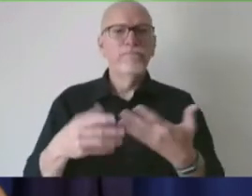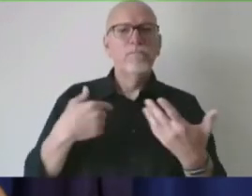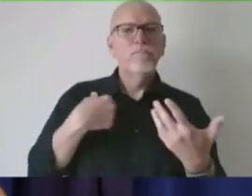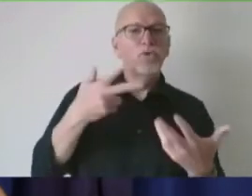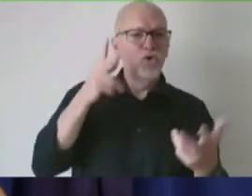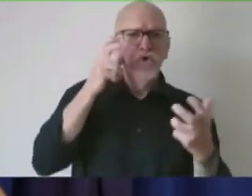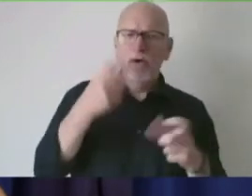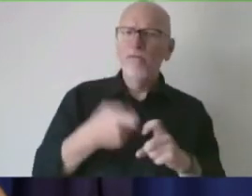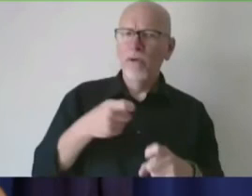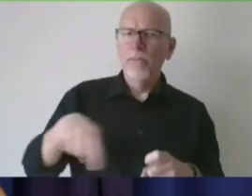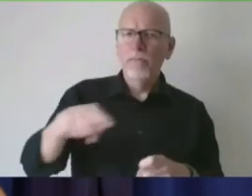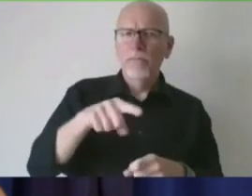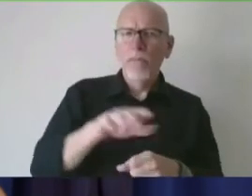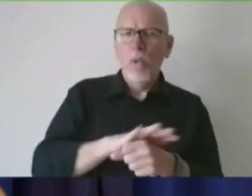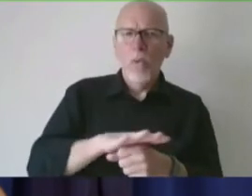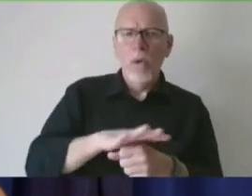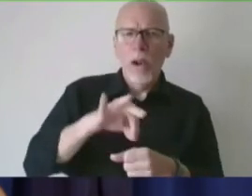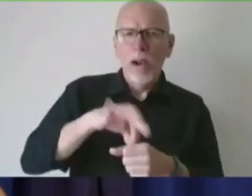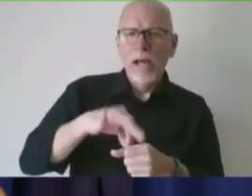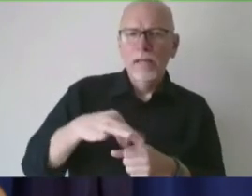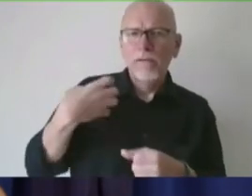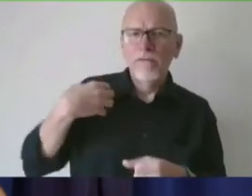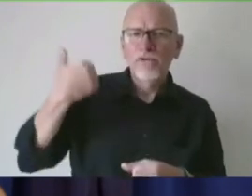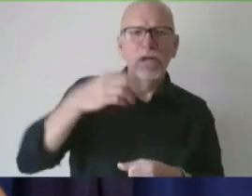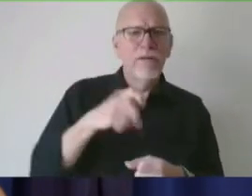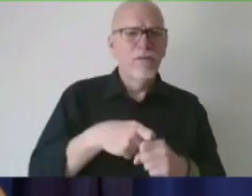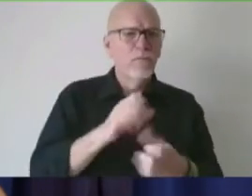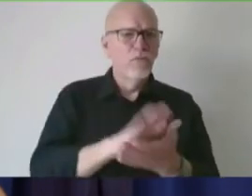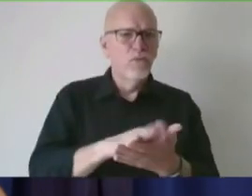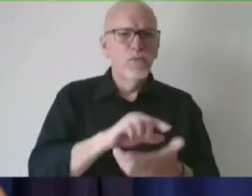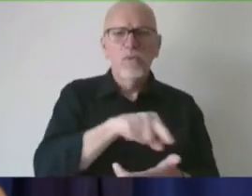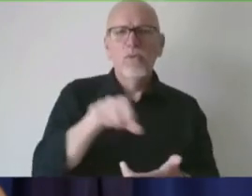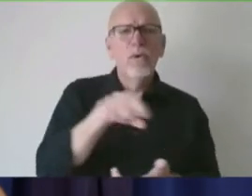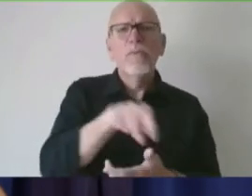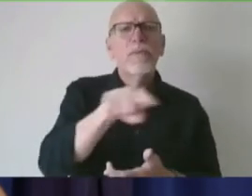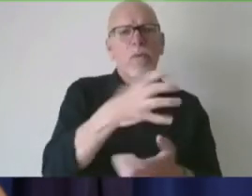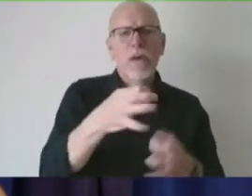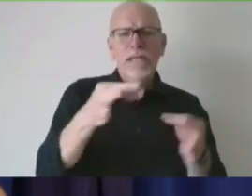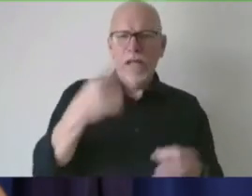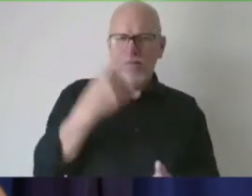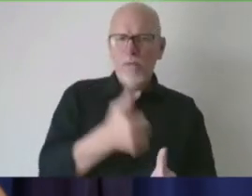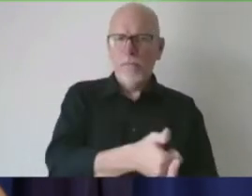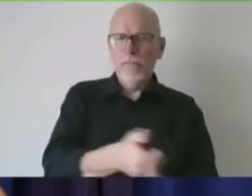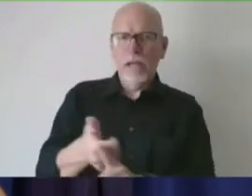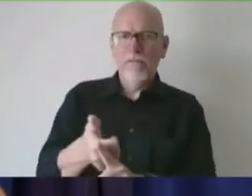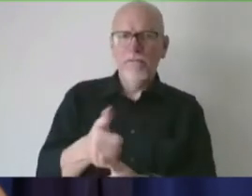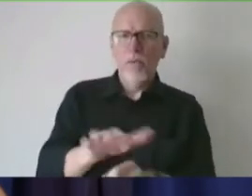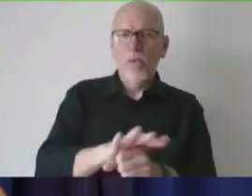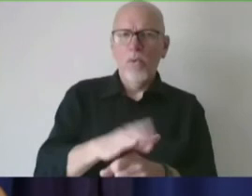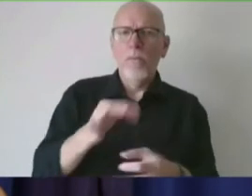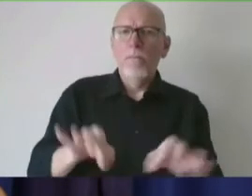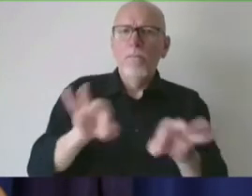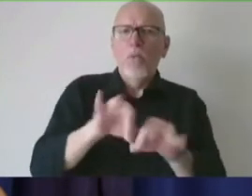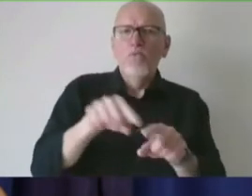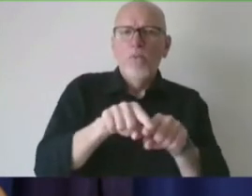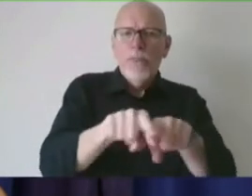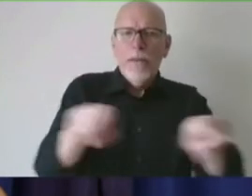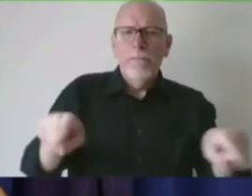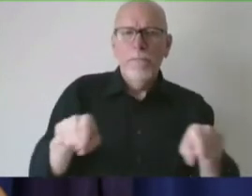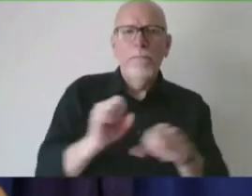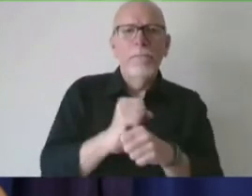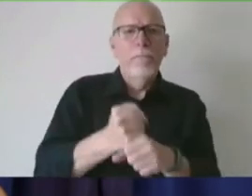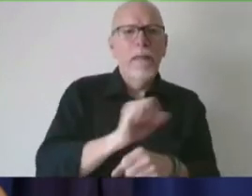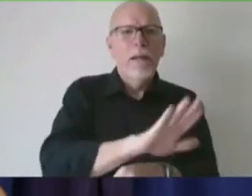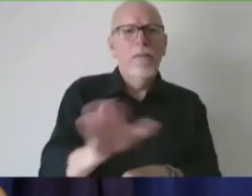our local elected officials and from our schools that they want to make these decisions locally, that it's important to them to be able to make the